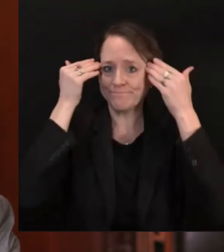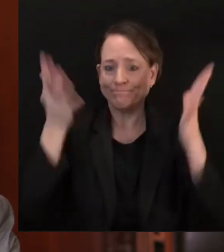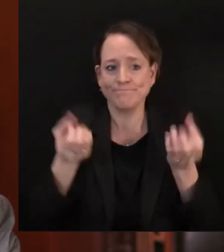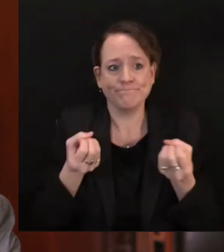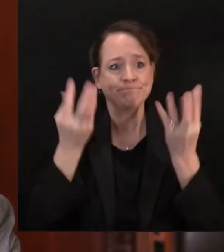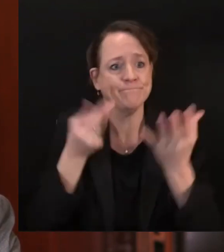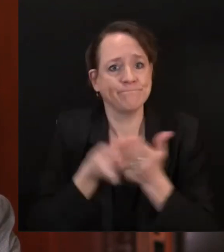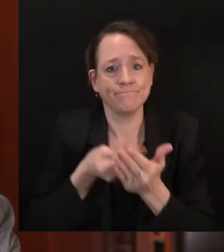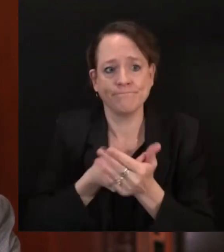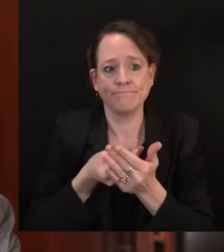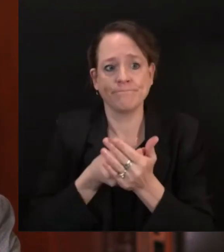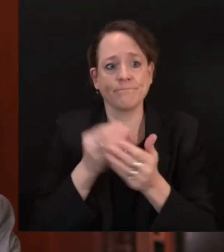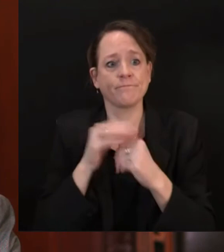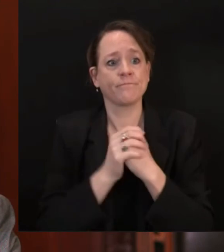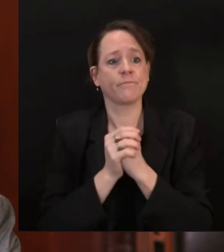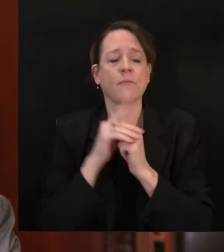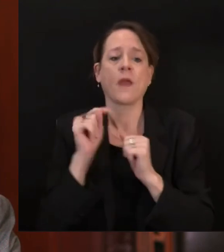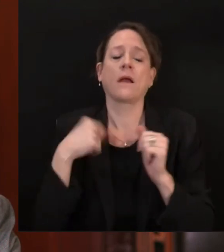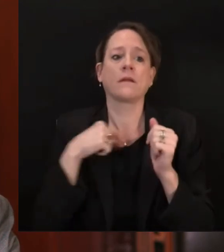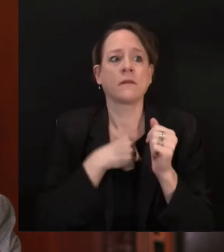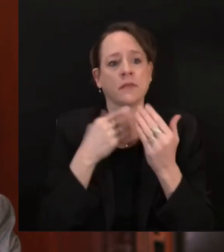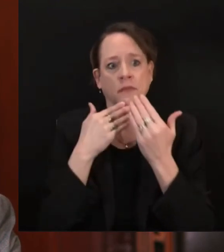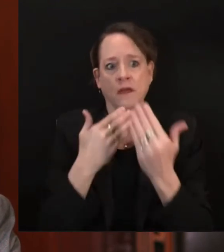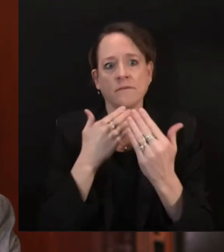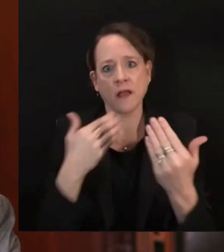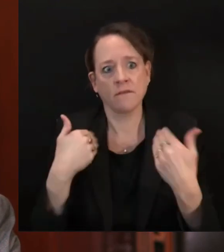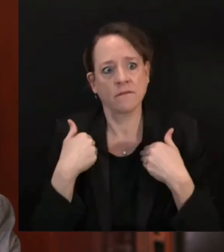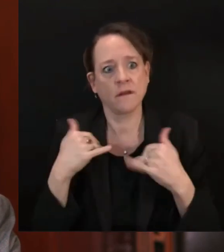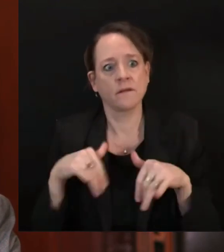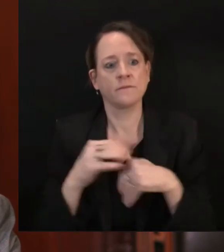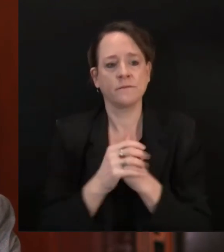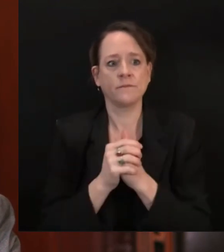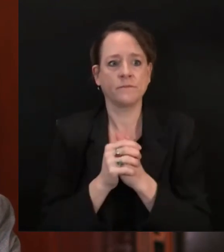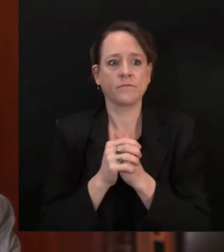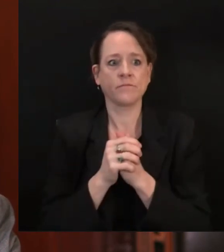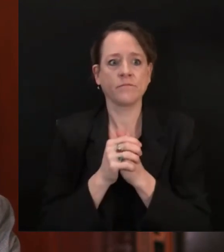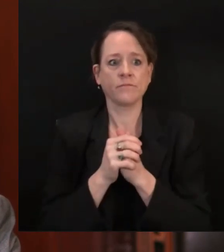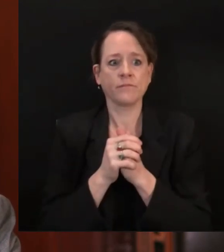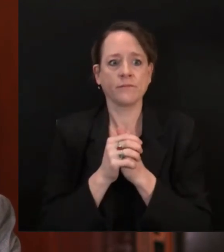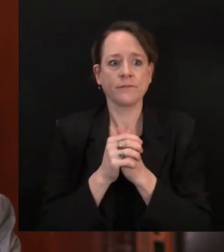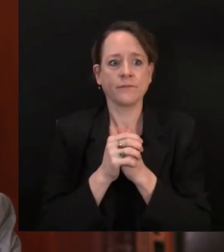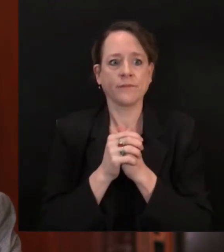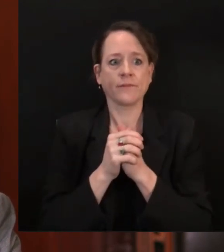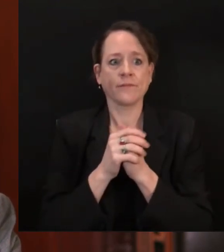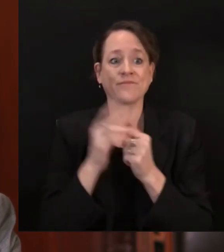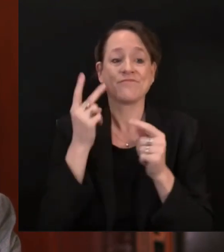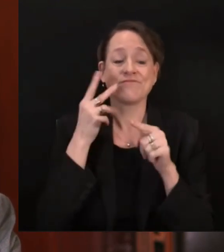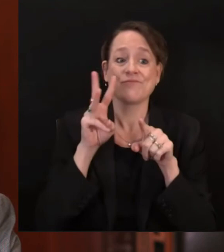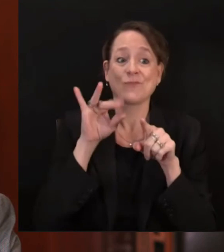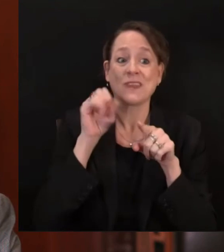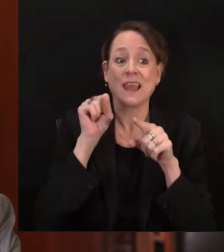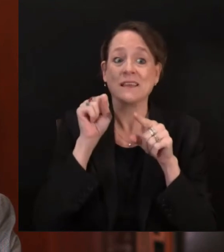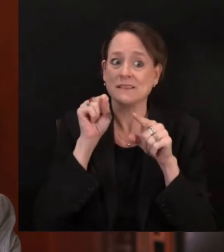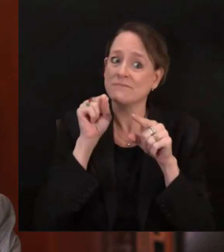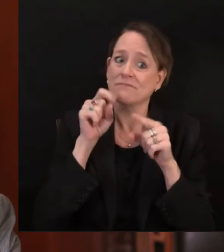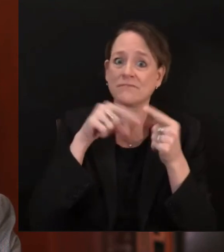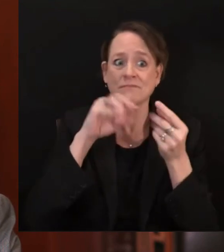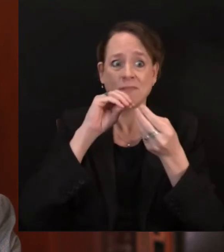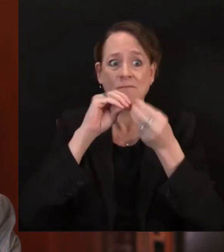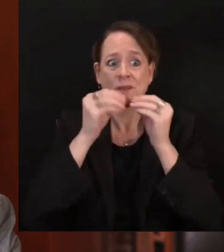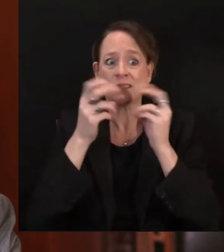faces significant challenges in mitigation that other states do not have. And we are working to ensure that